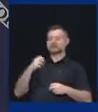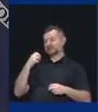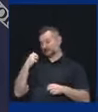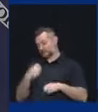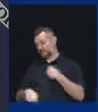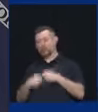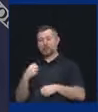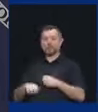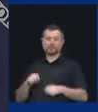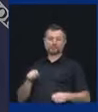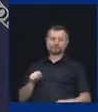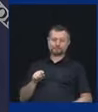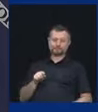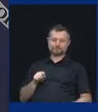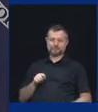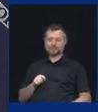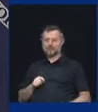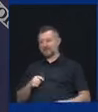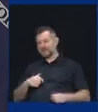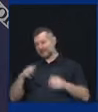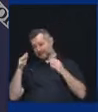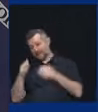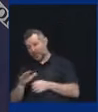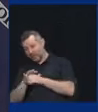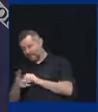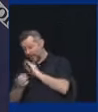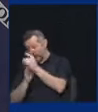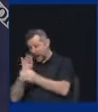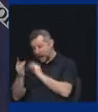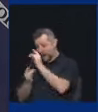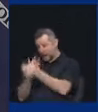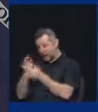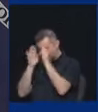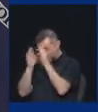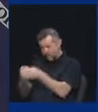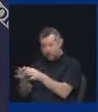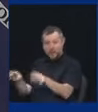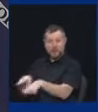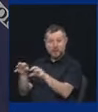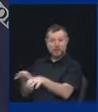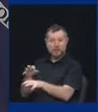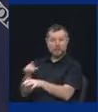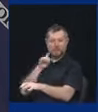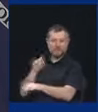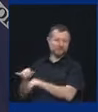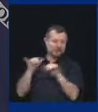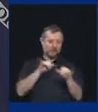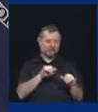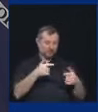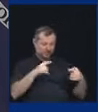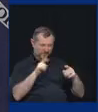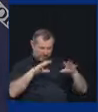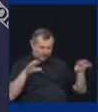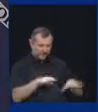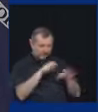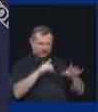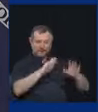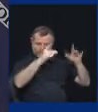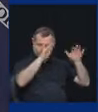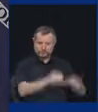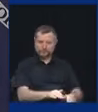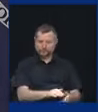Treat it the way you treated COVID. It's going to take all of us together to end gun violence. All of